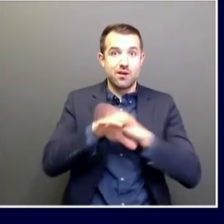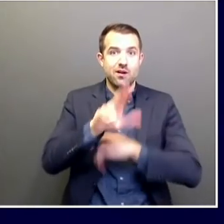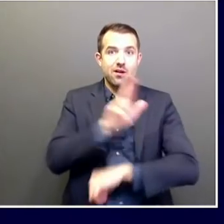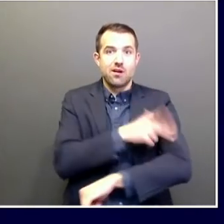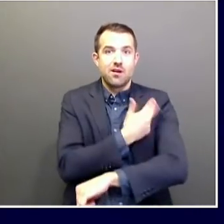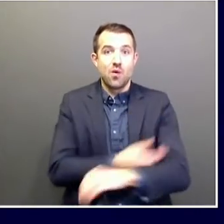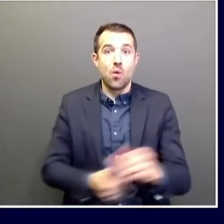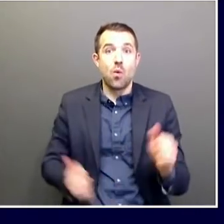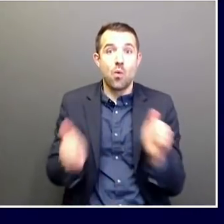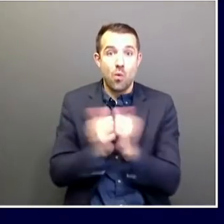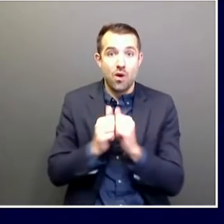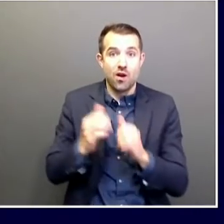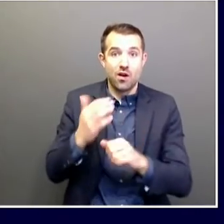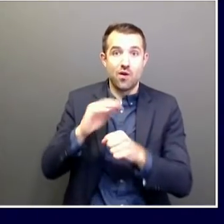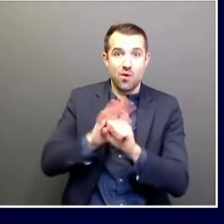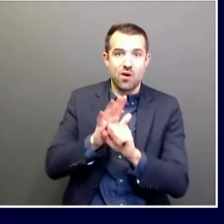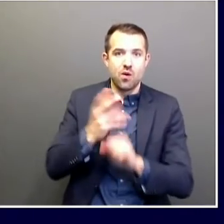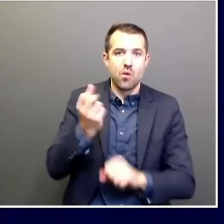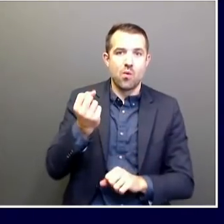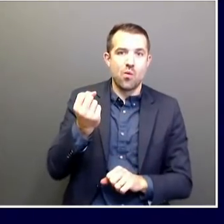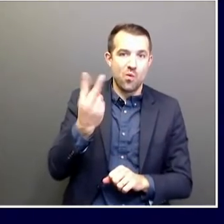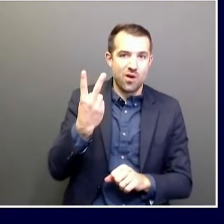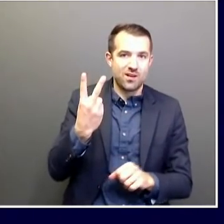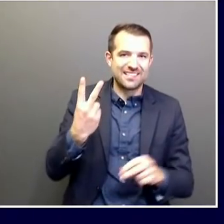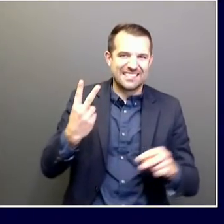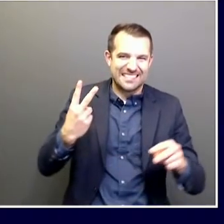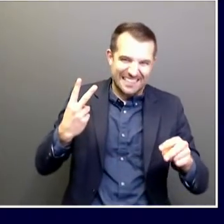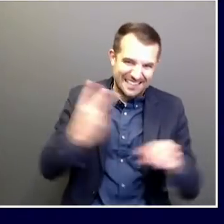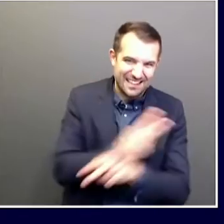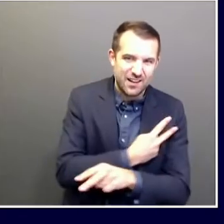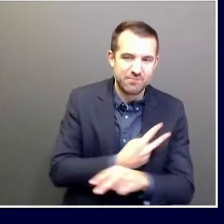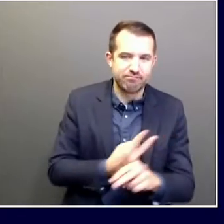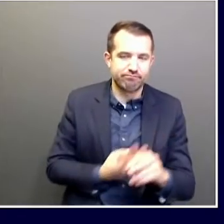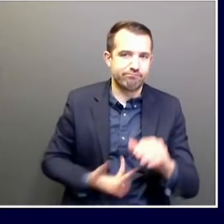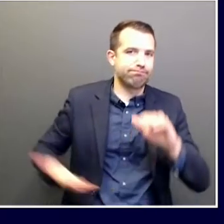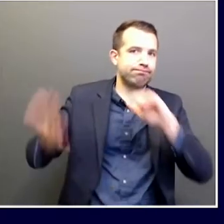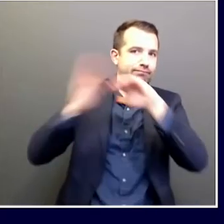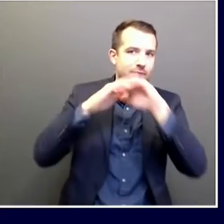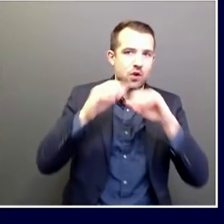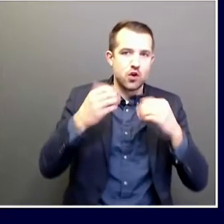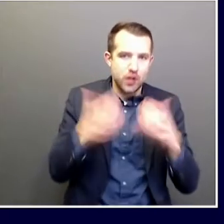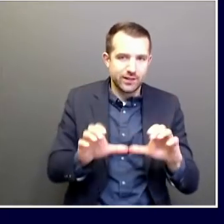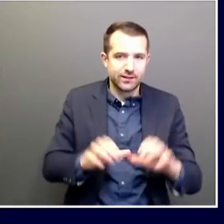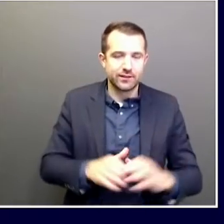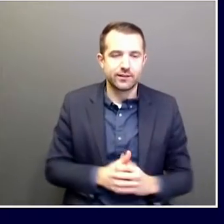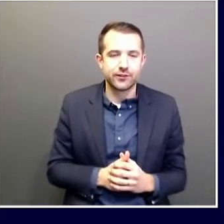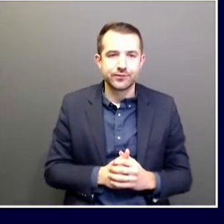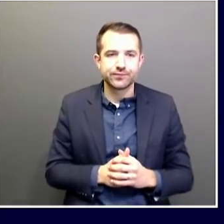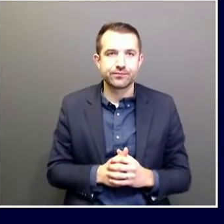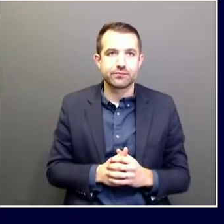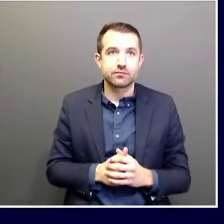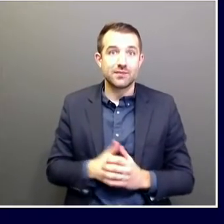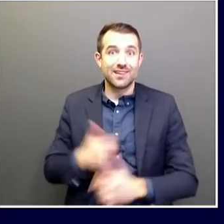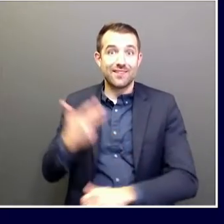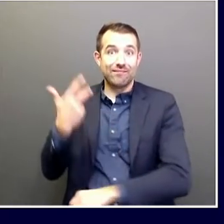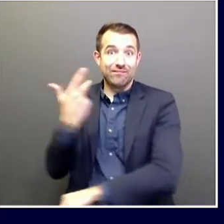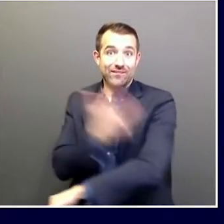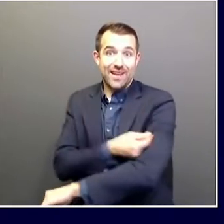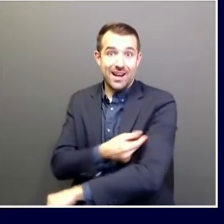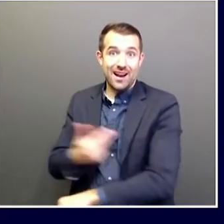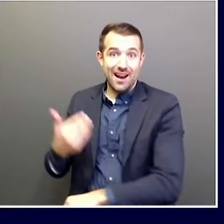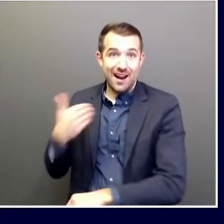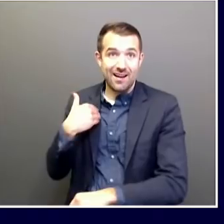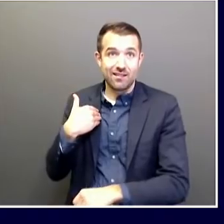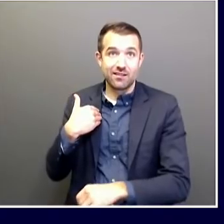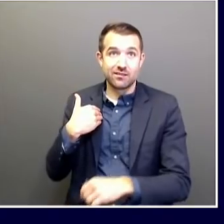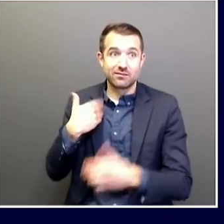if you're unvaccinated than if you're vaccinated. Your question, Emily, still stands though. How could it be that 1 out of every 3 people in the